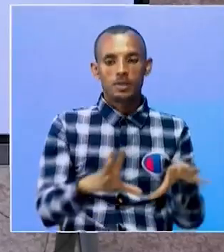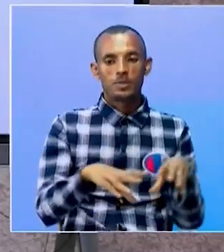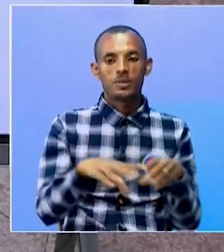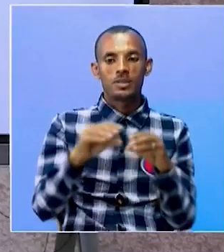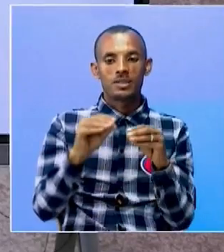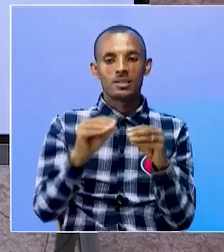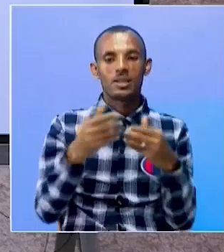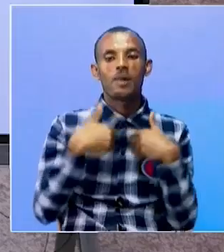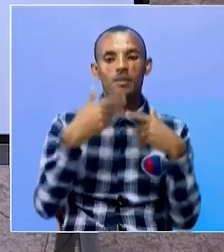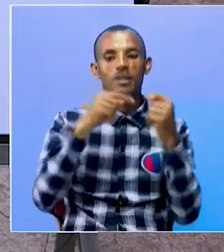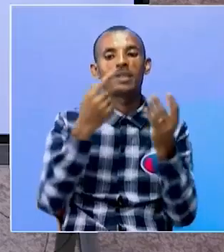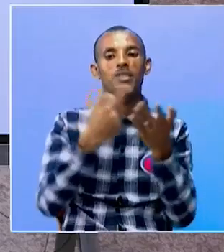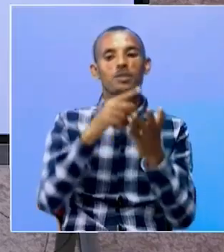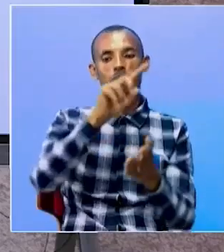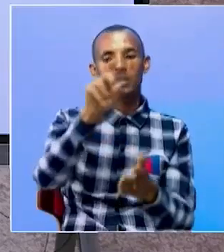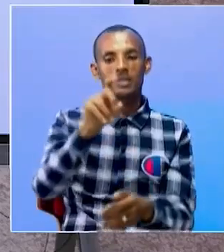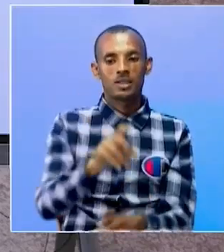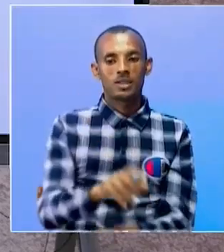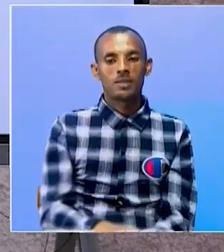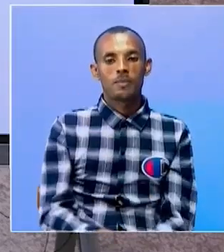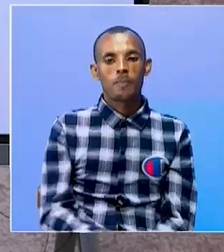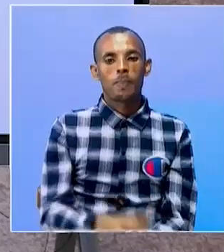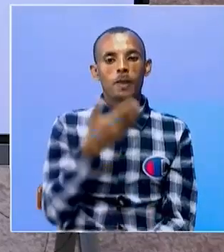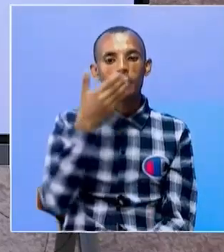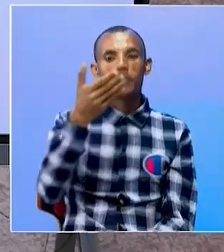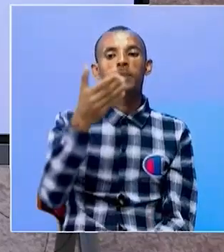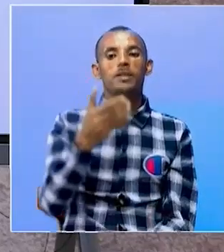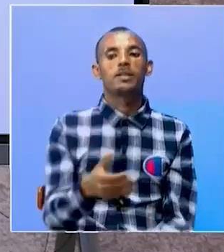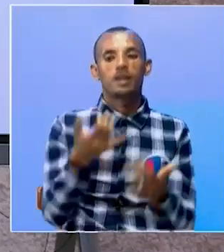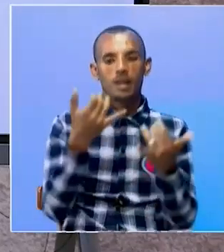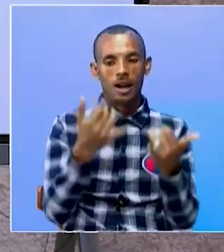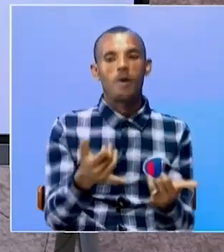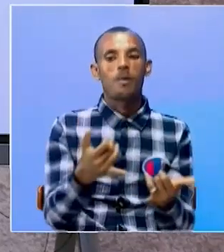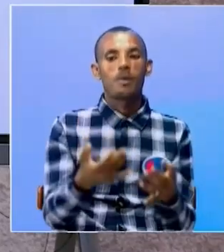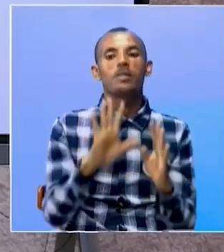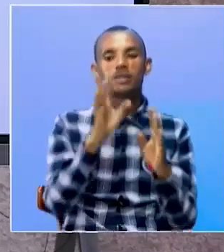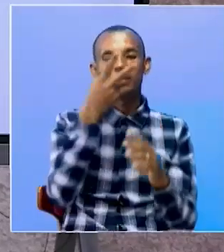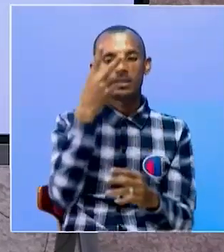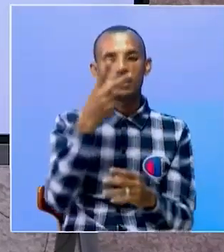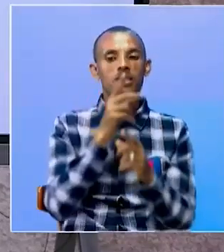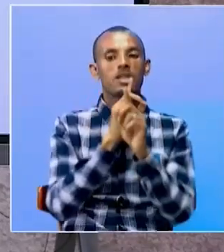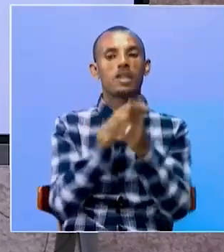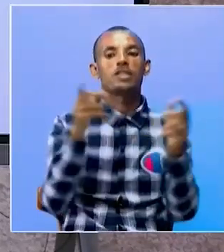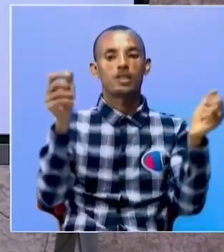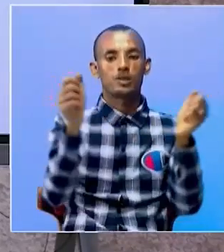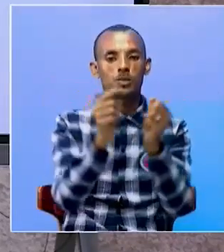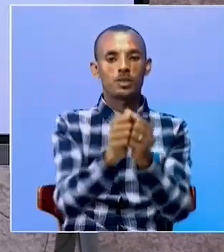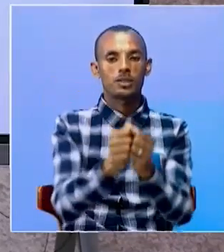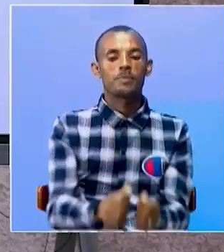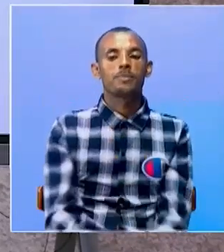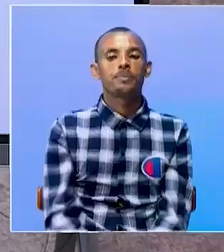Students, have you tried the question? Good. Now, let's see the answer together.